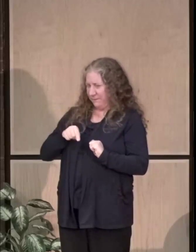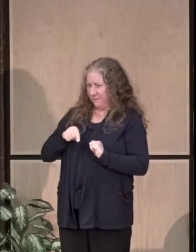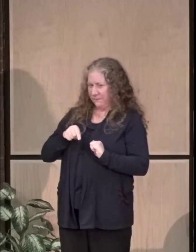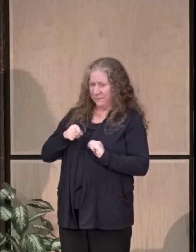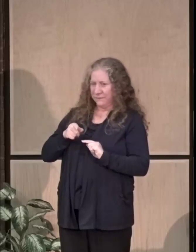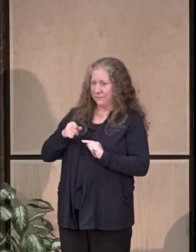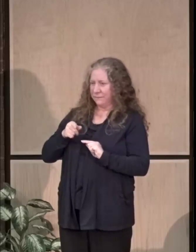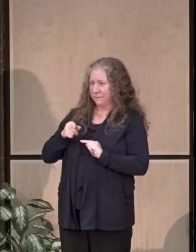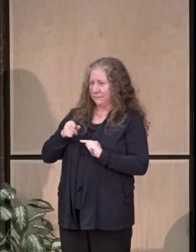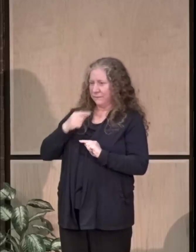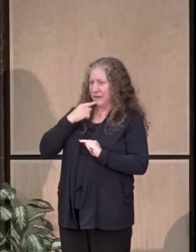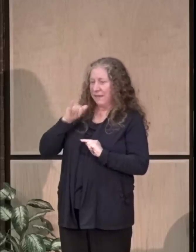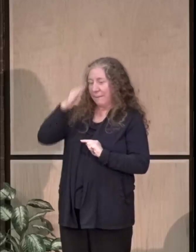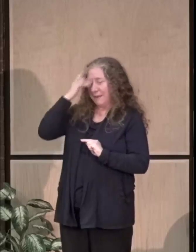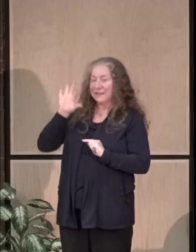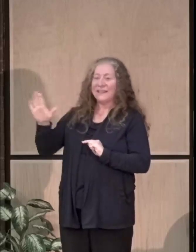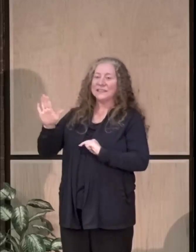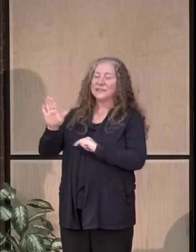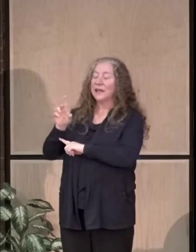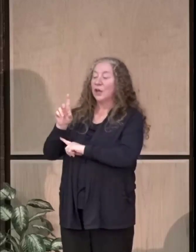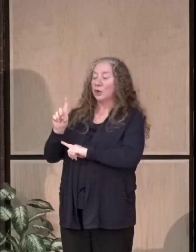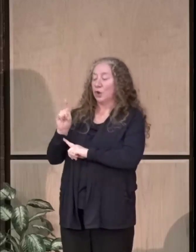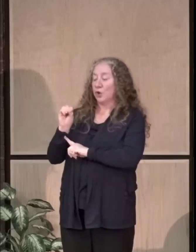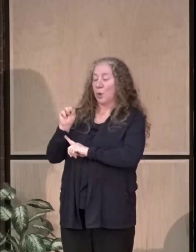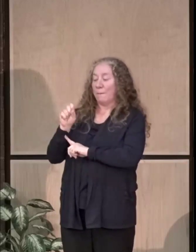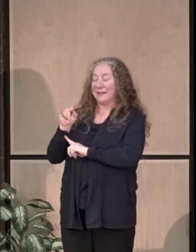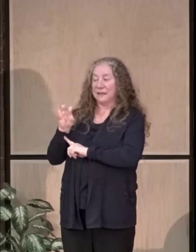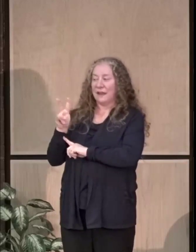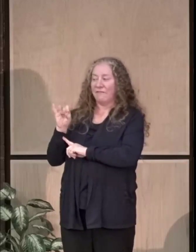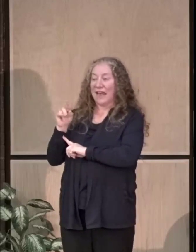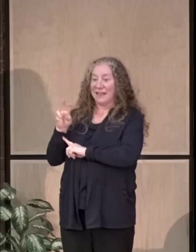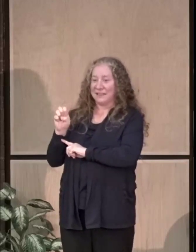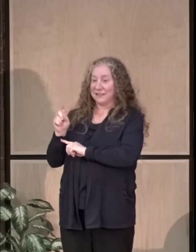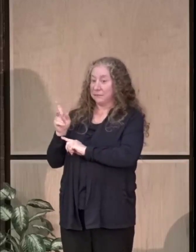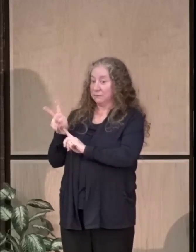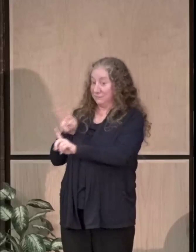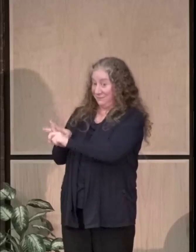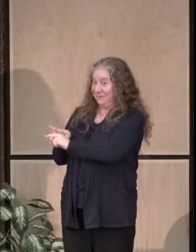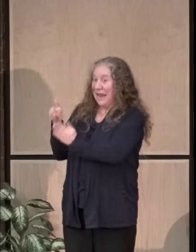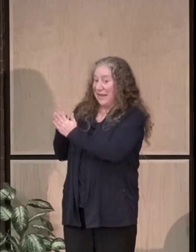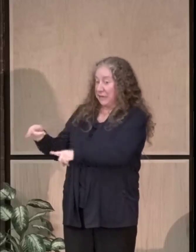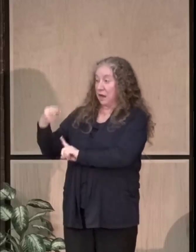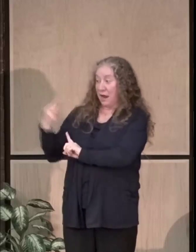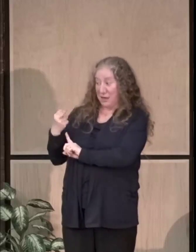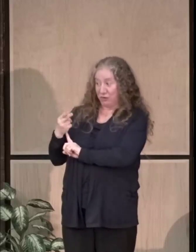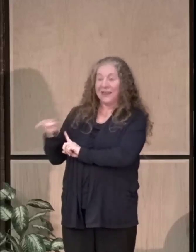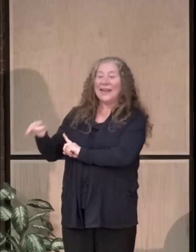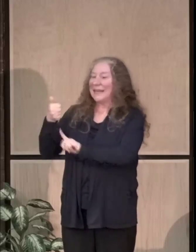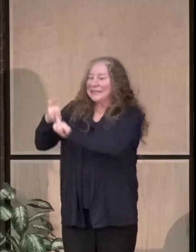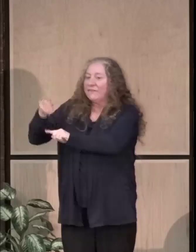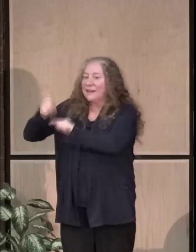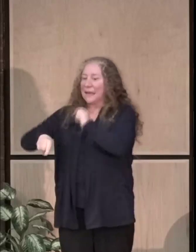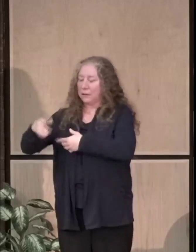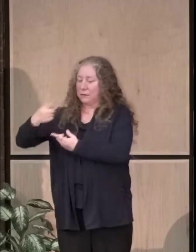domestic violence conviction, he was not allowed to remove the guns himself?